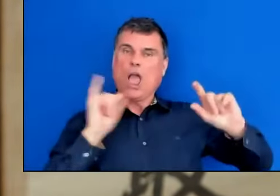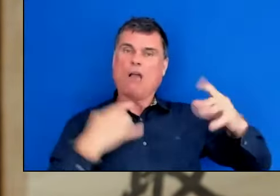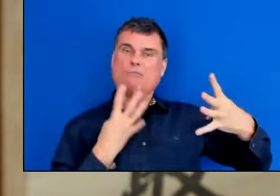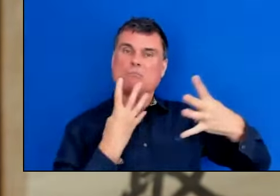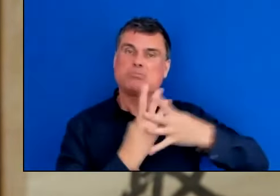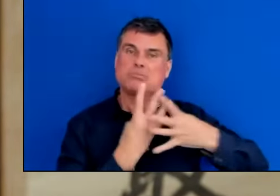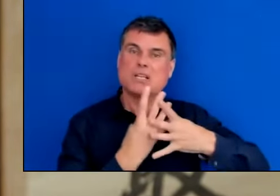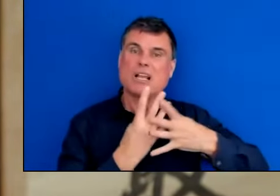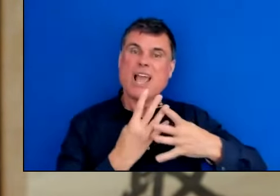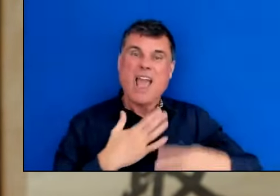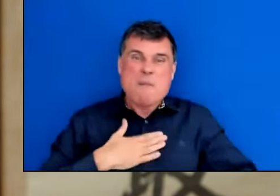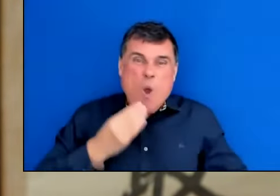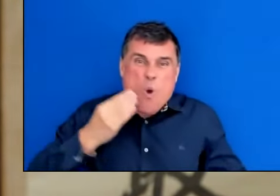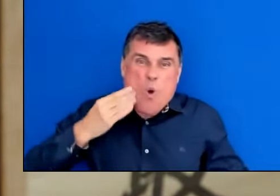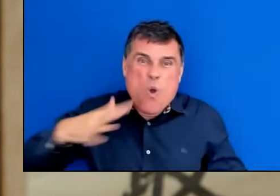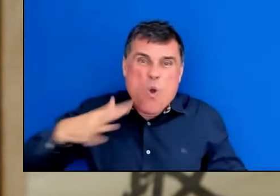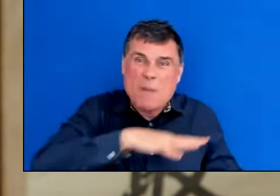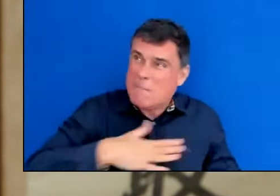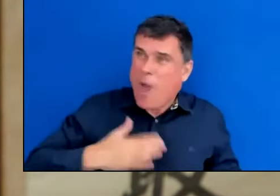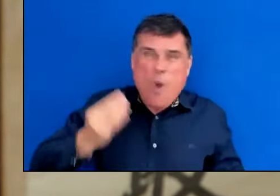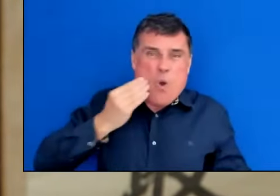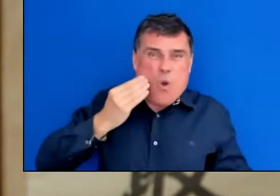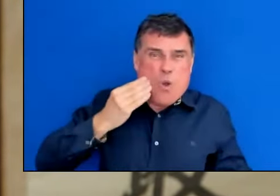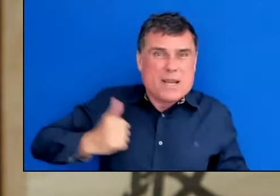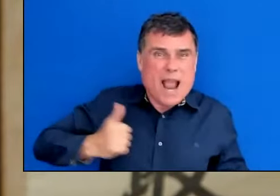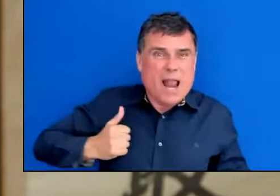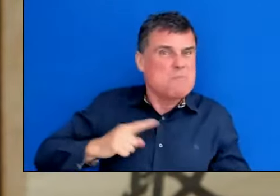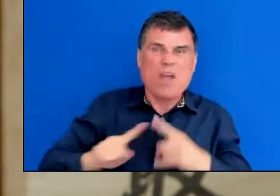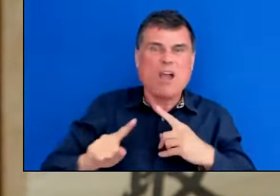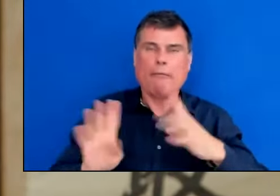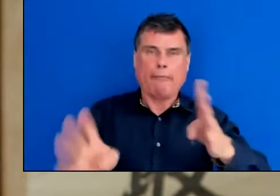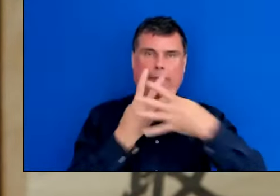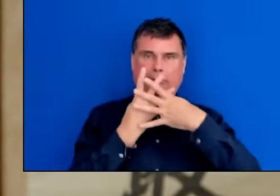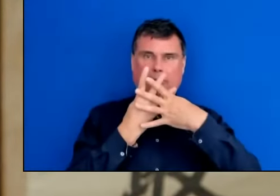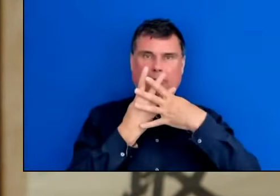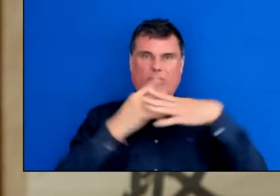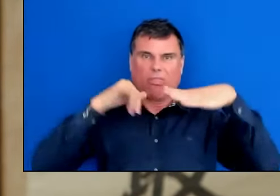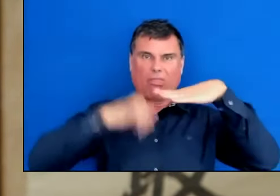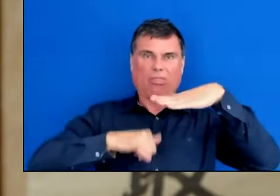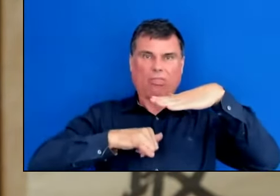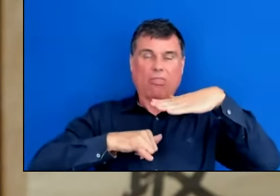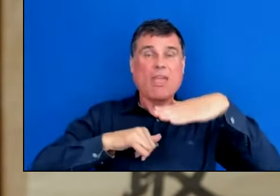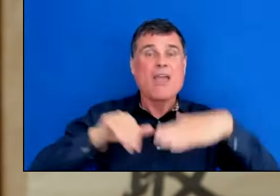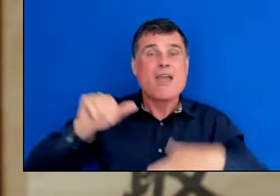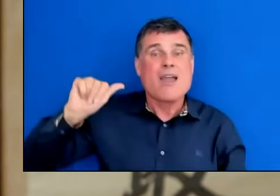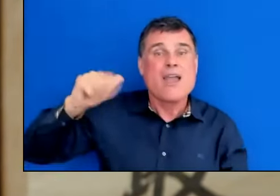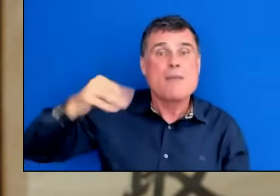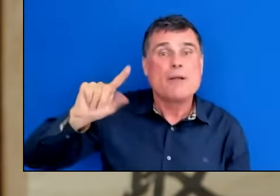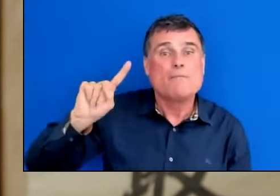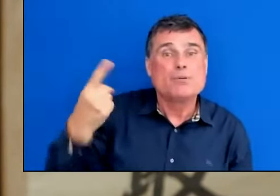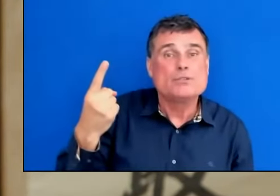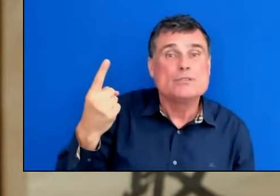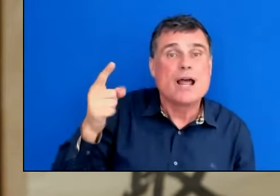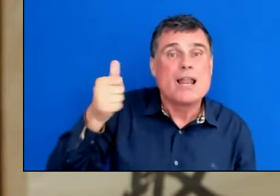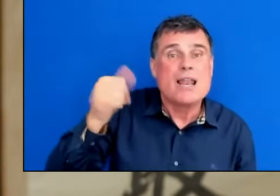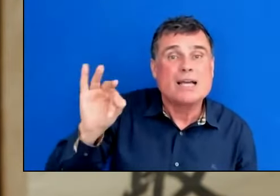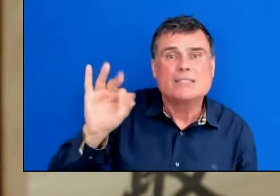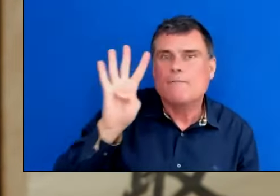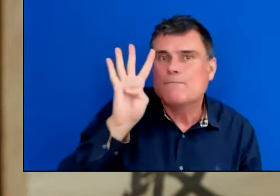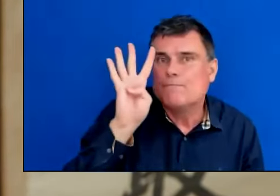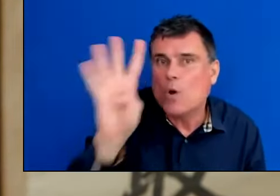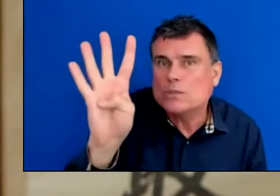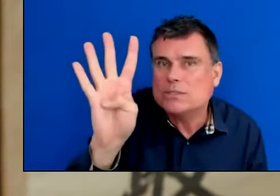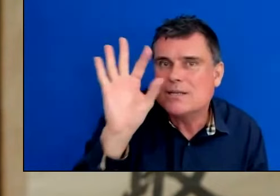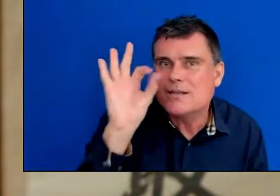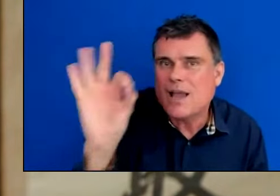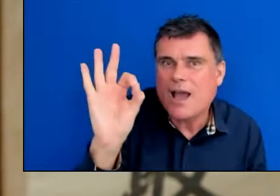country till April 1st, 1949, when we were finally allowed to return to